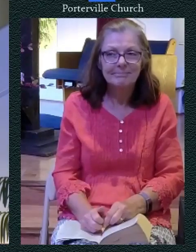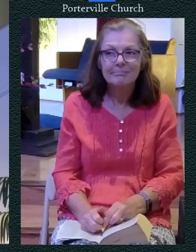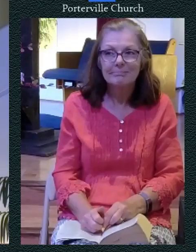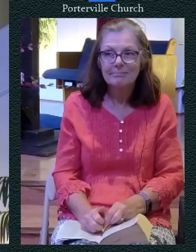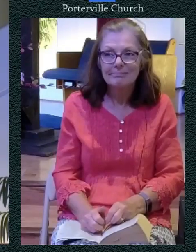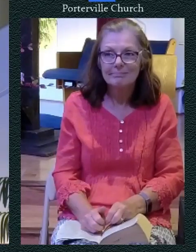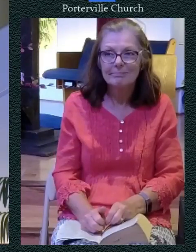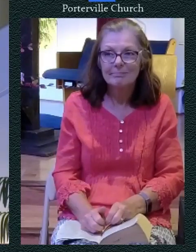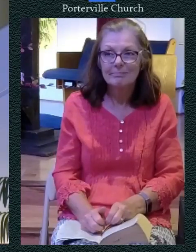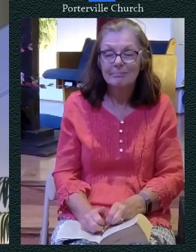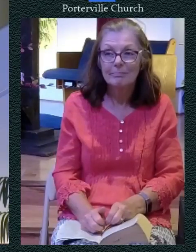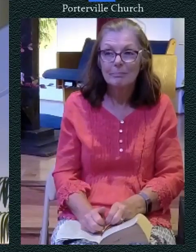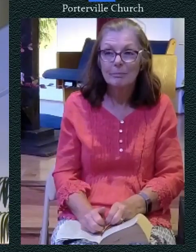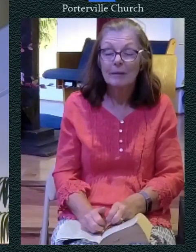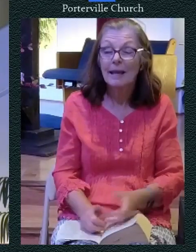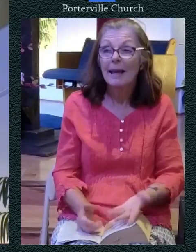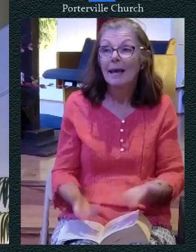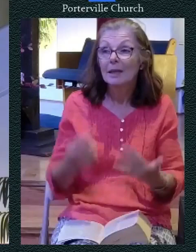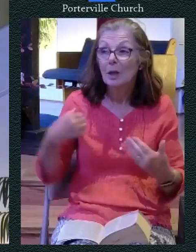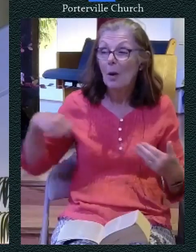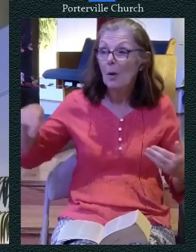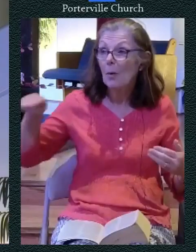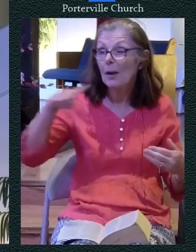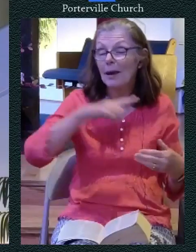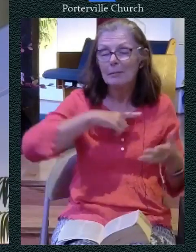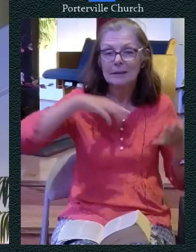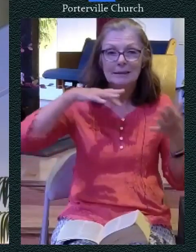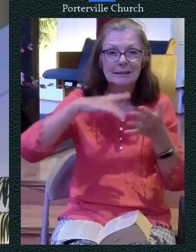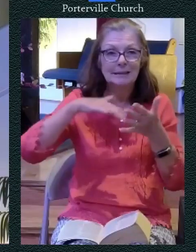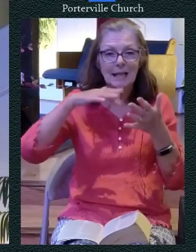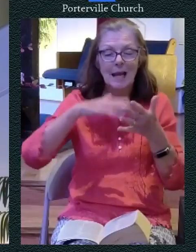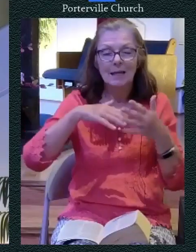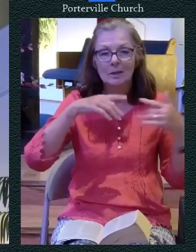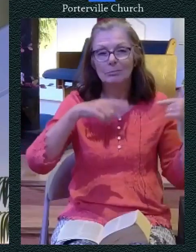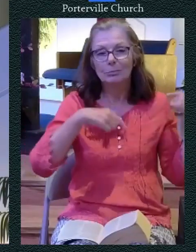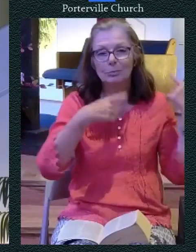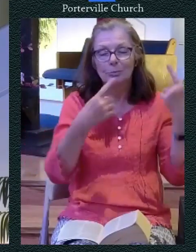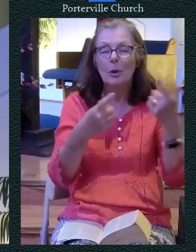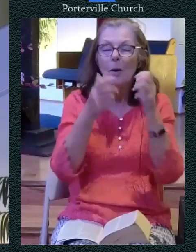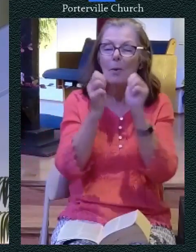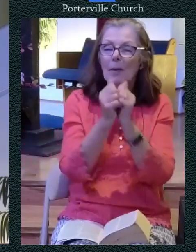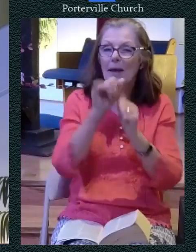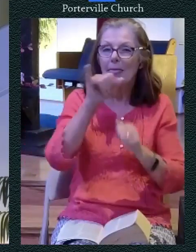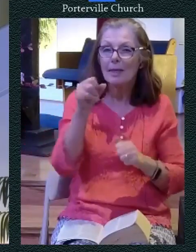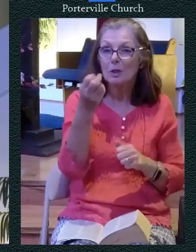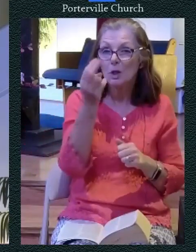So we've been on this journey with John the Revelator